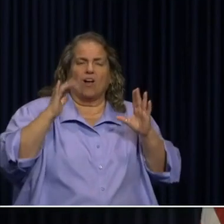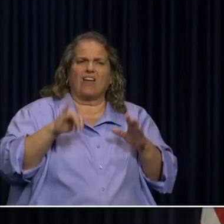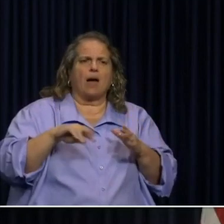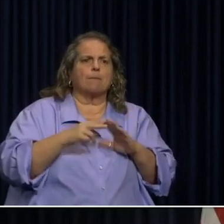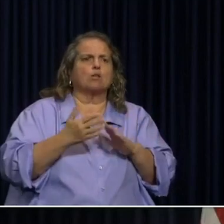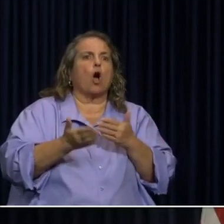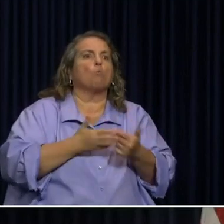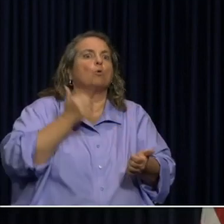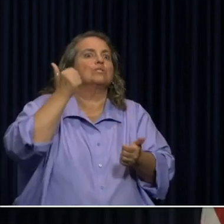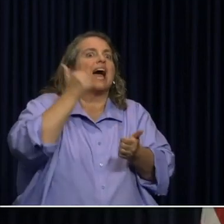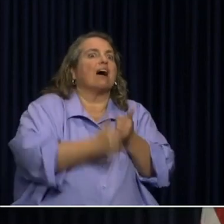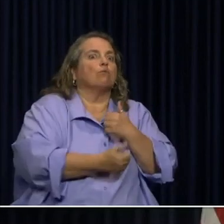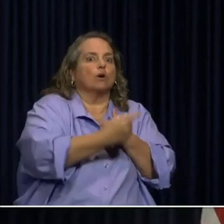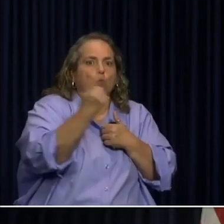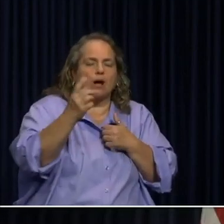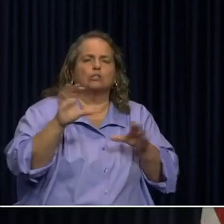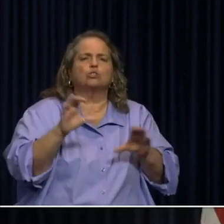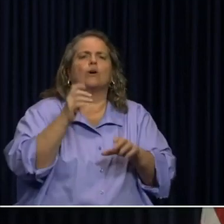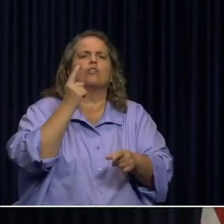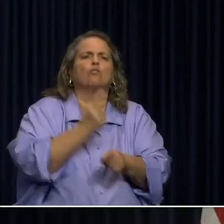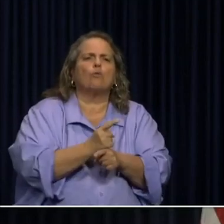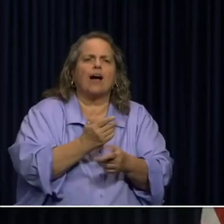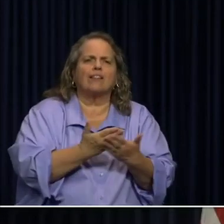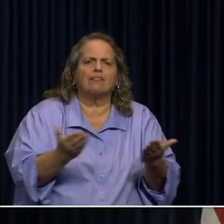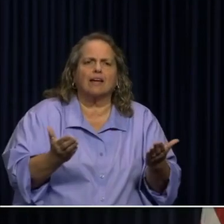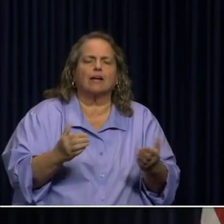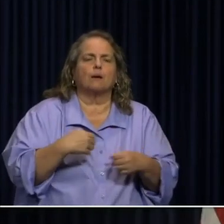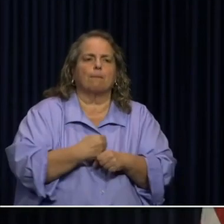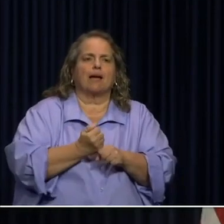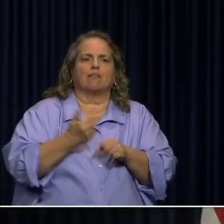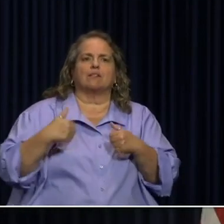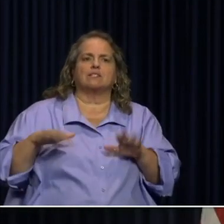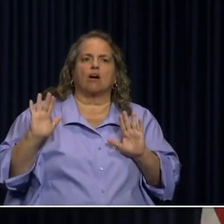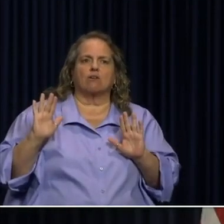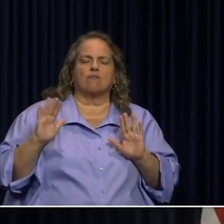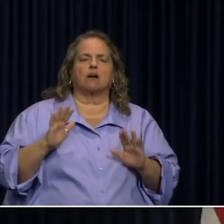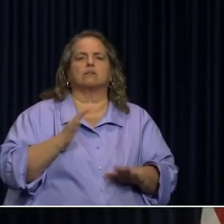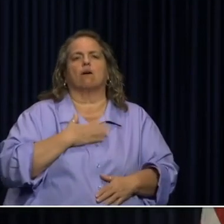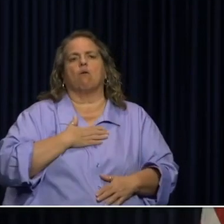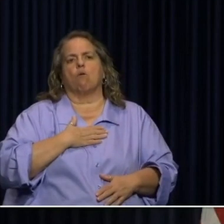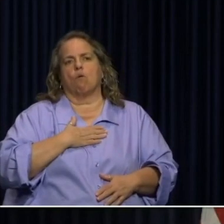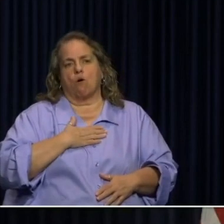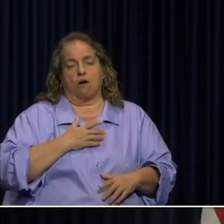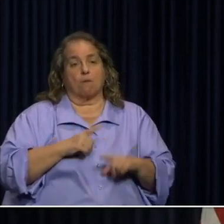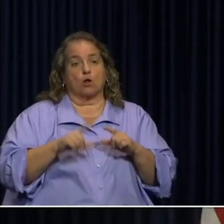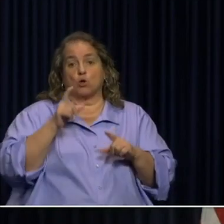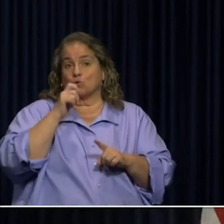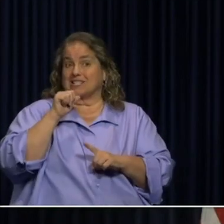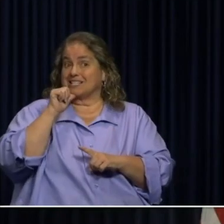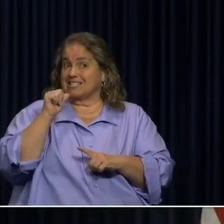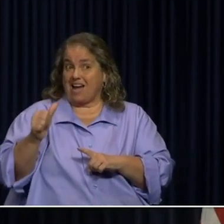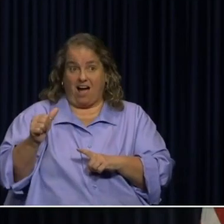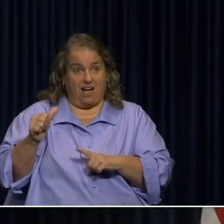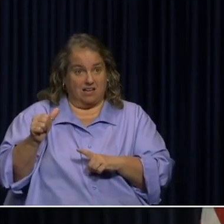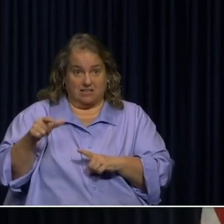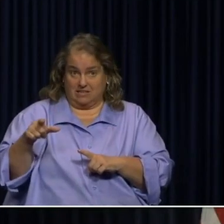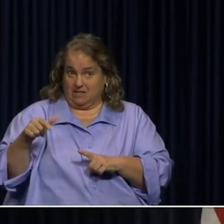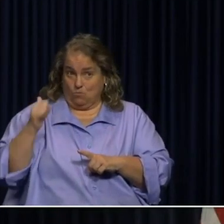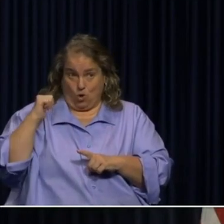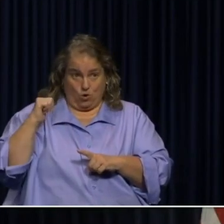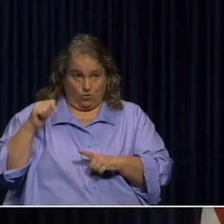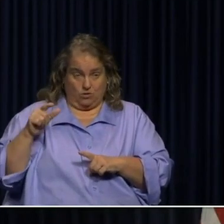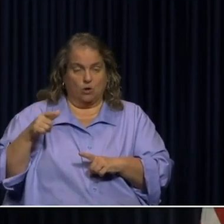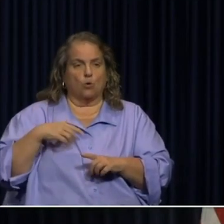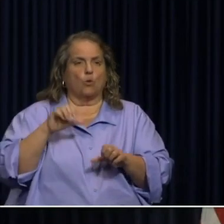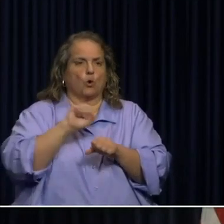about everybody's doing the right thing, making the sacrifice. For those that aren't, we are working with the local officials right now to do everything